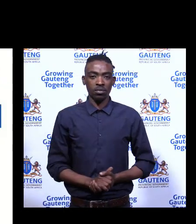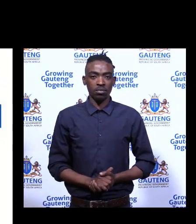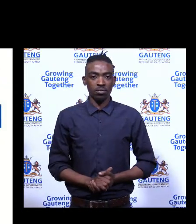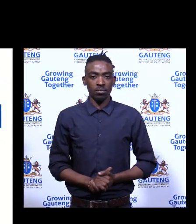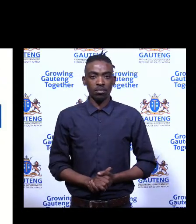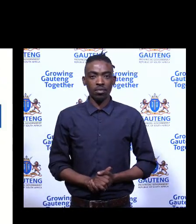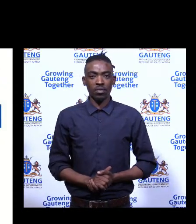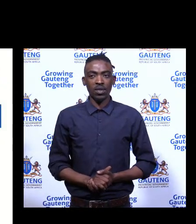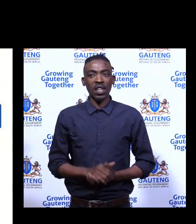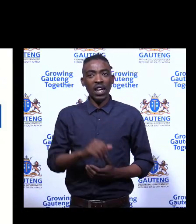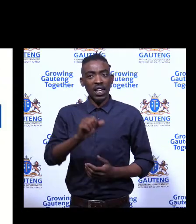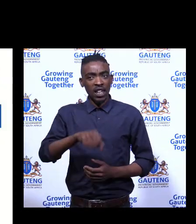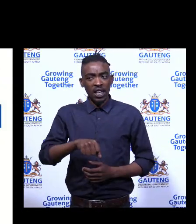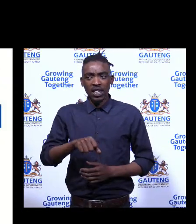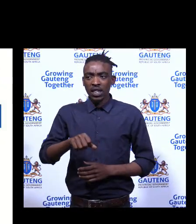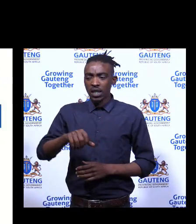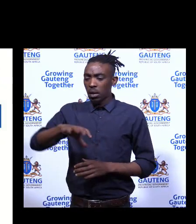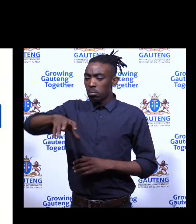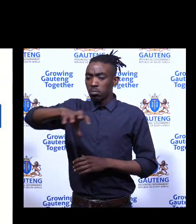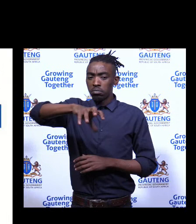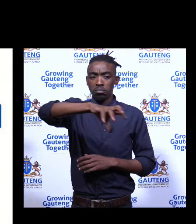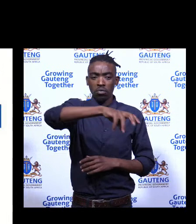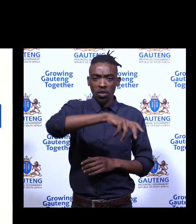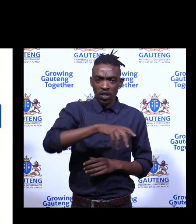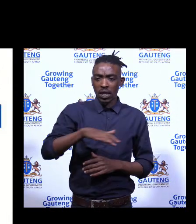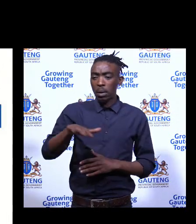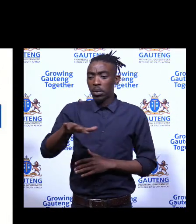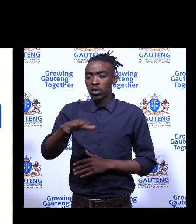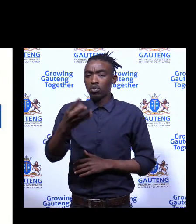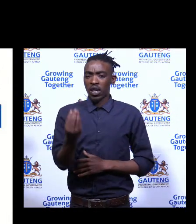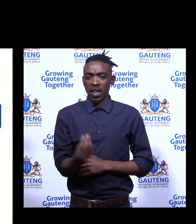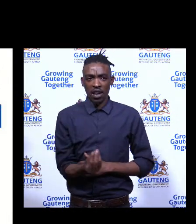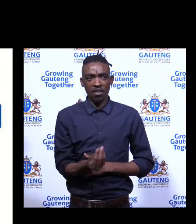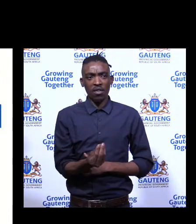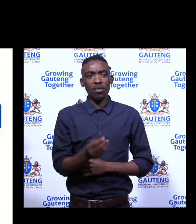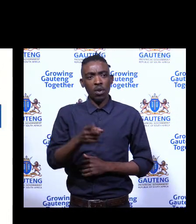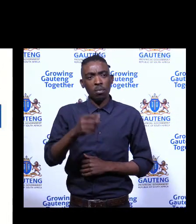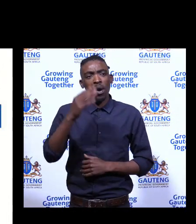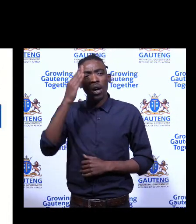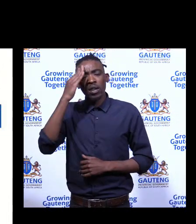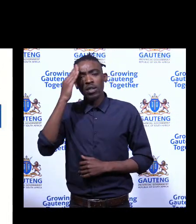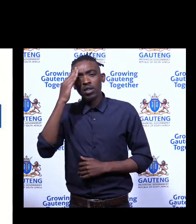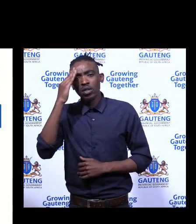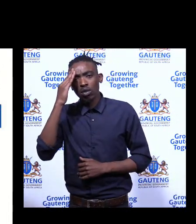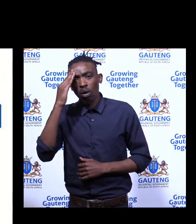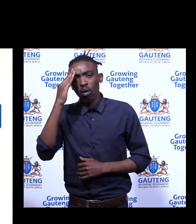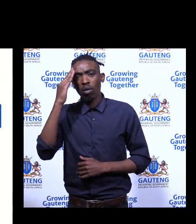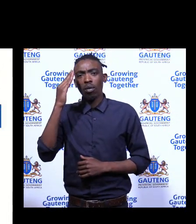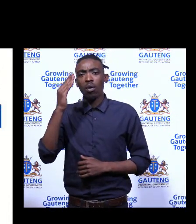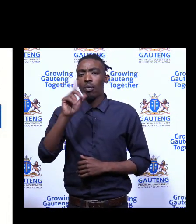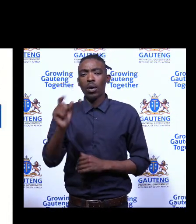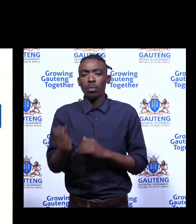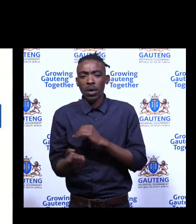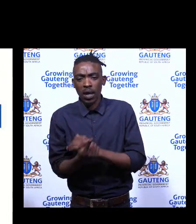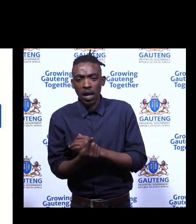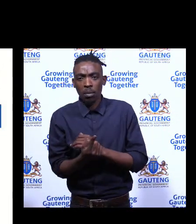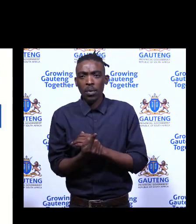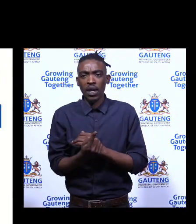our facilities and our structure need to also be prepared to do